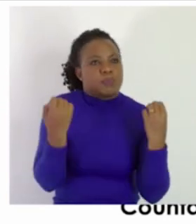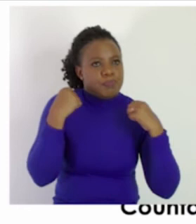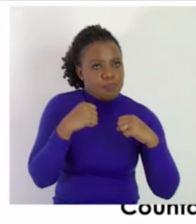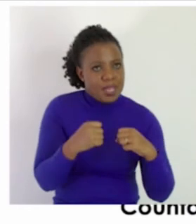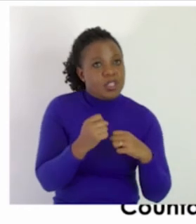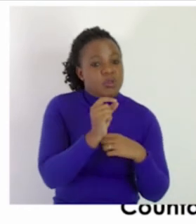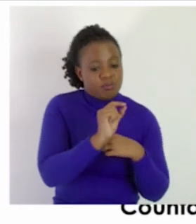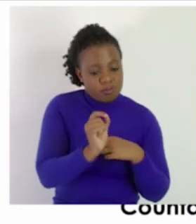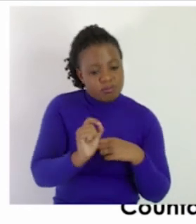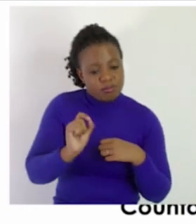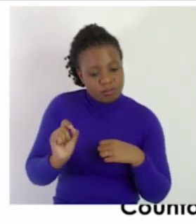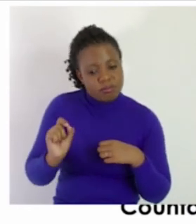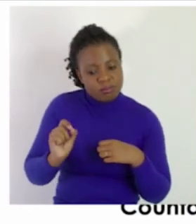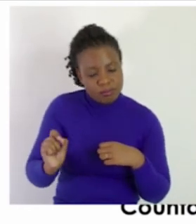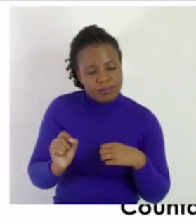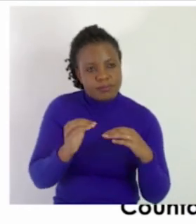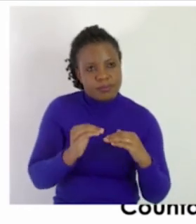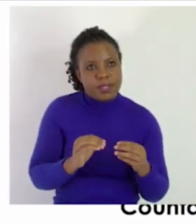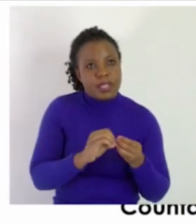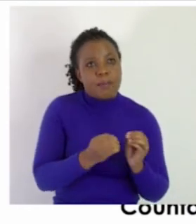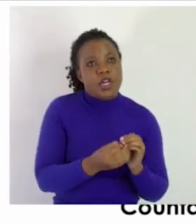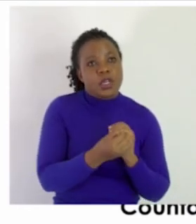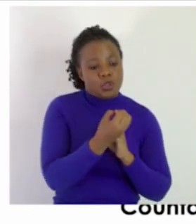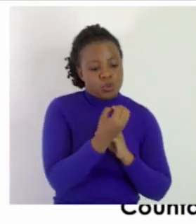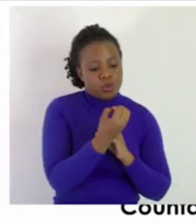provided. Number 2 says,